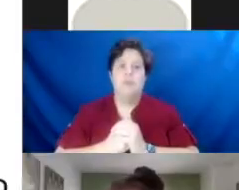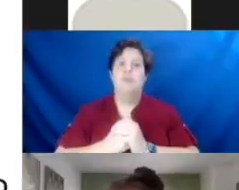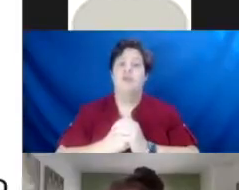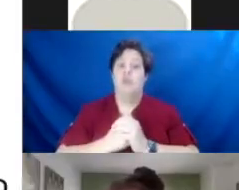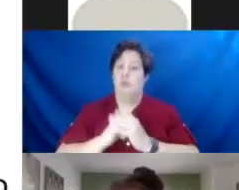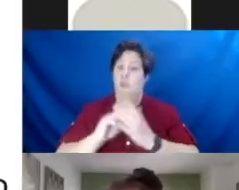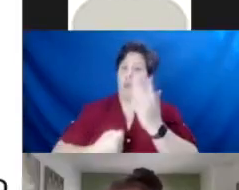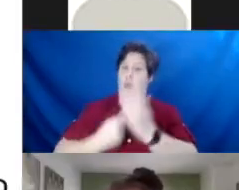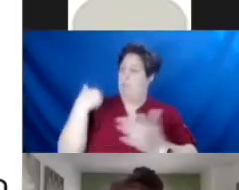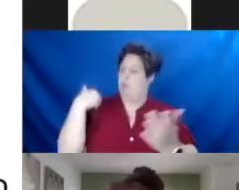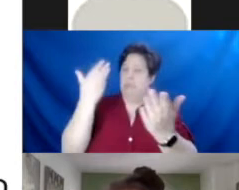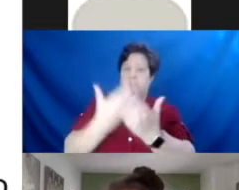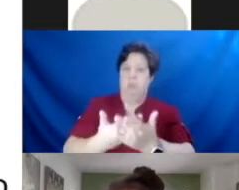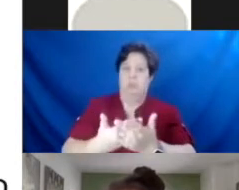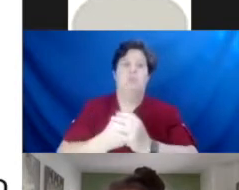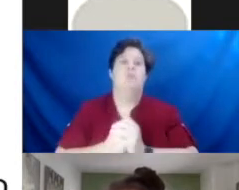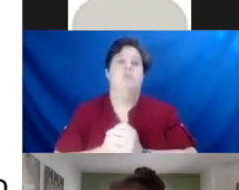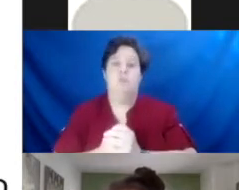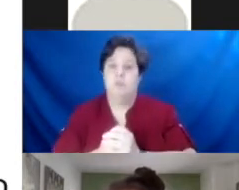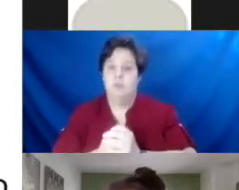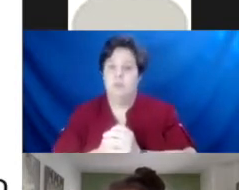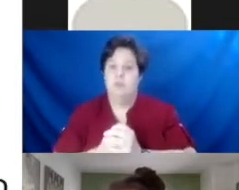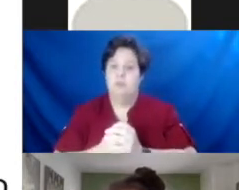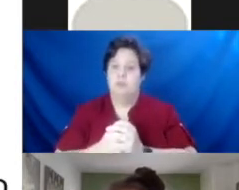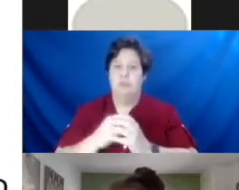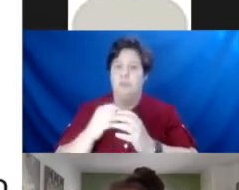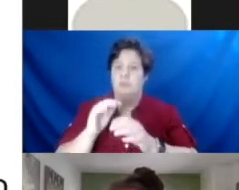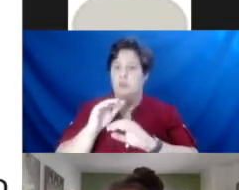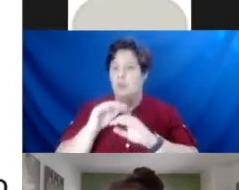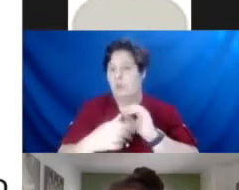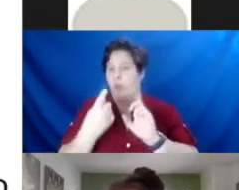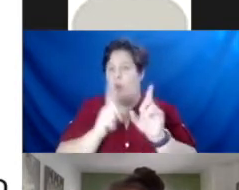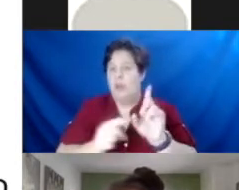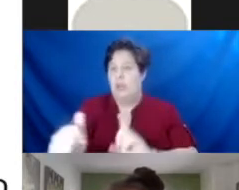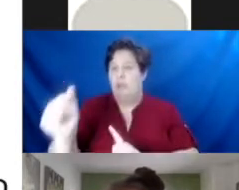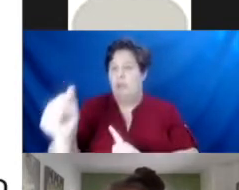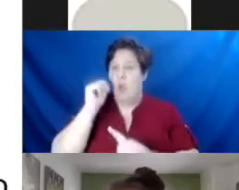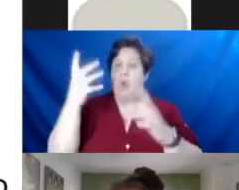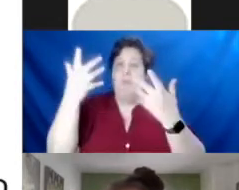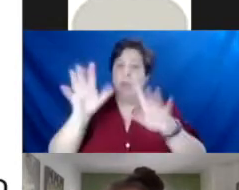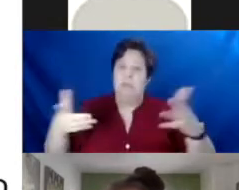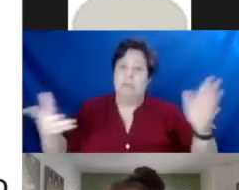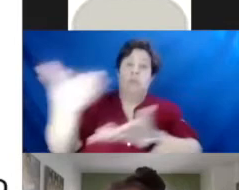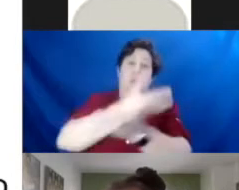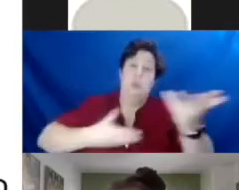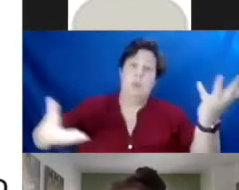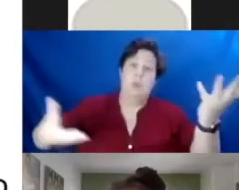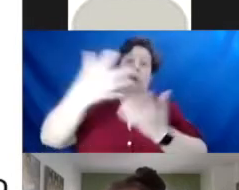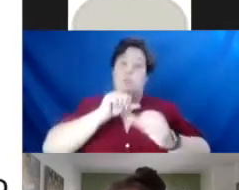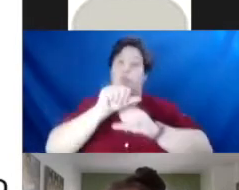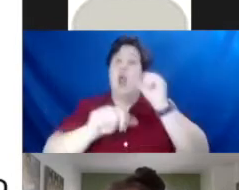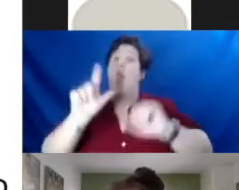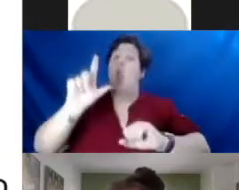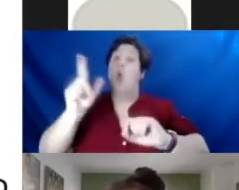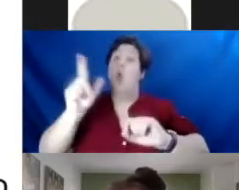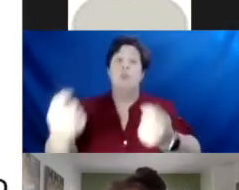bit of context on how we got here. Just over a year ago, after an extensive consultation process, Lewisham was